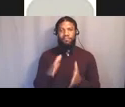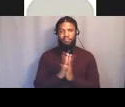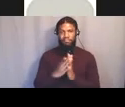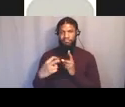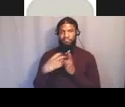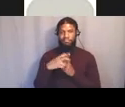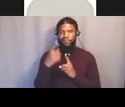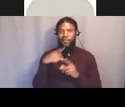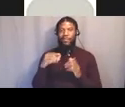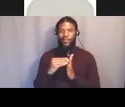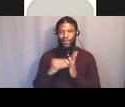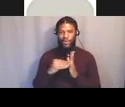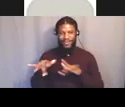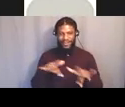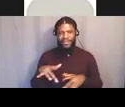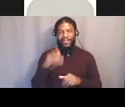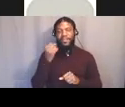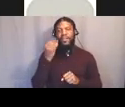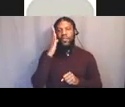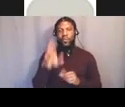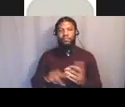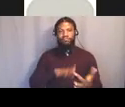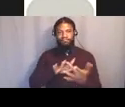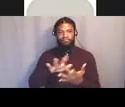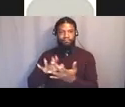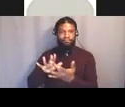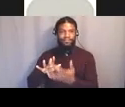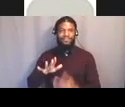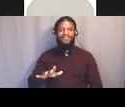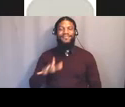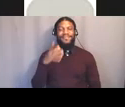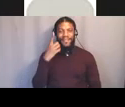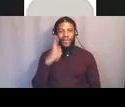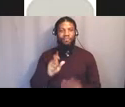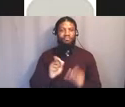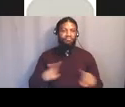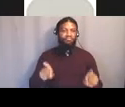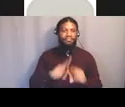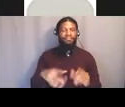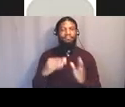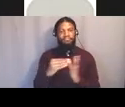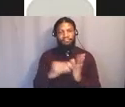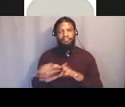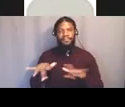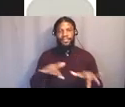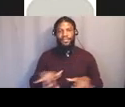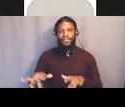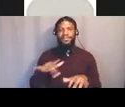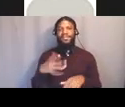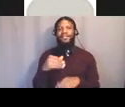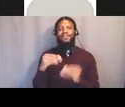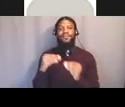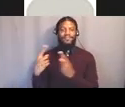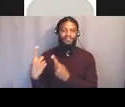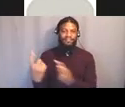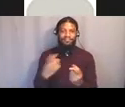be following up with folks with probably with the recording and the survey and maybe some more resources. And